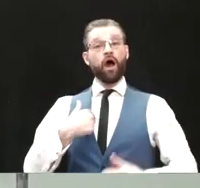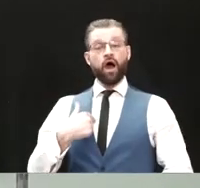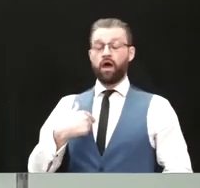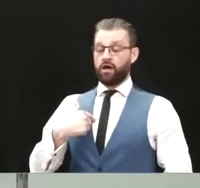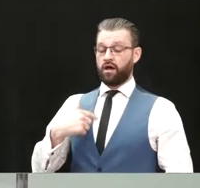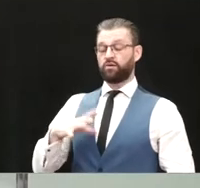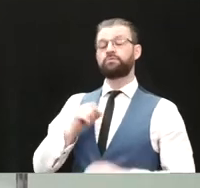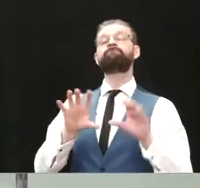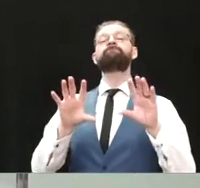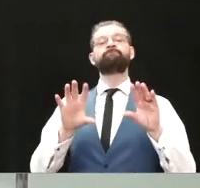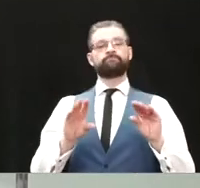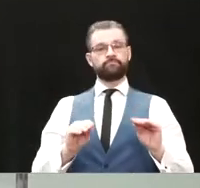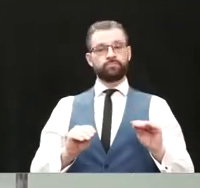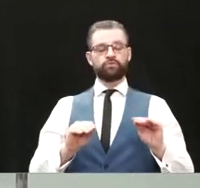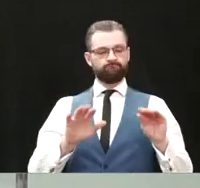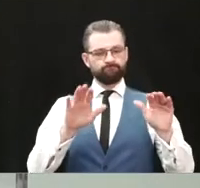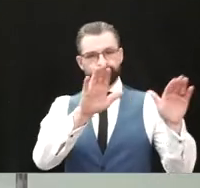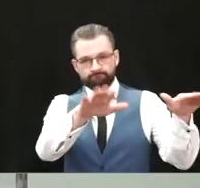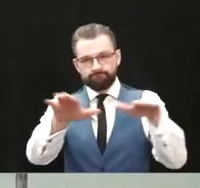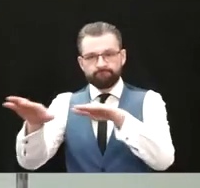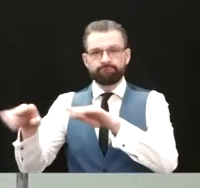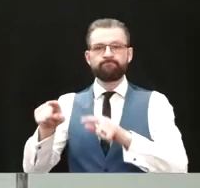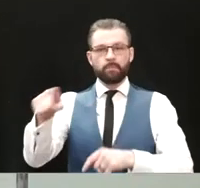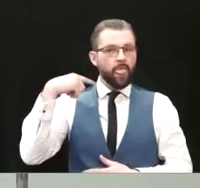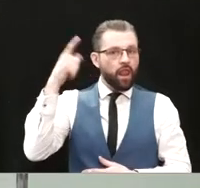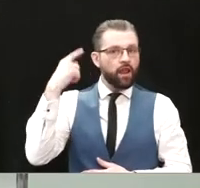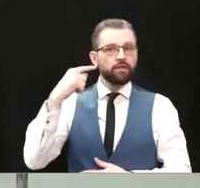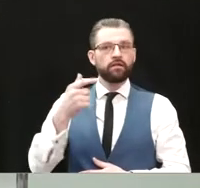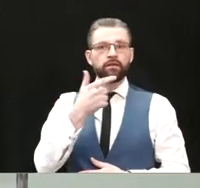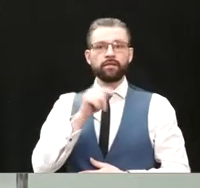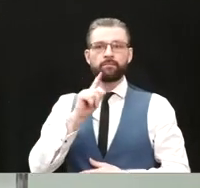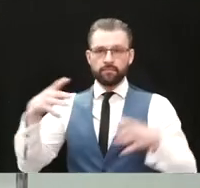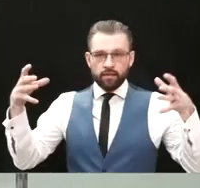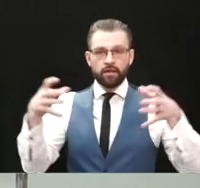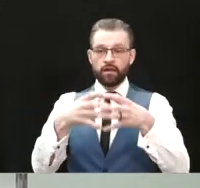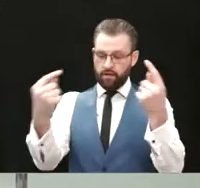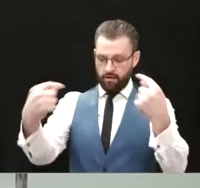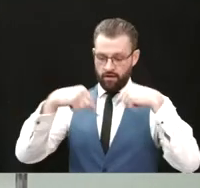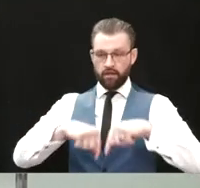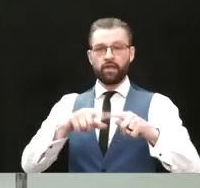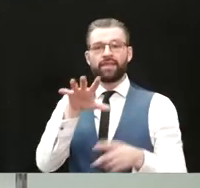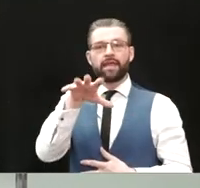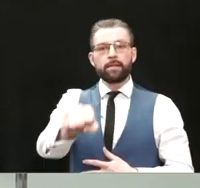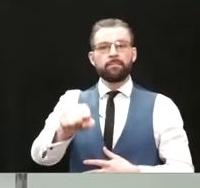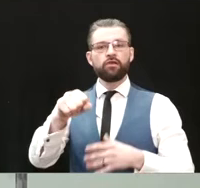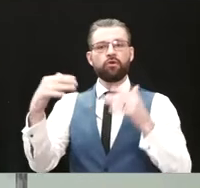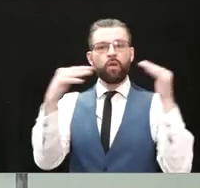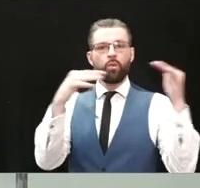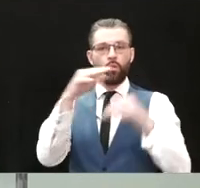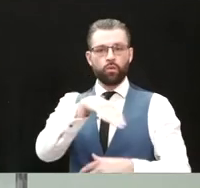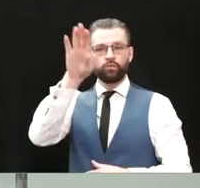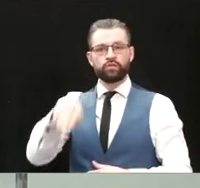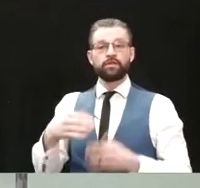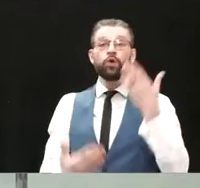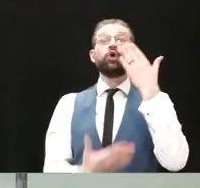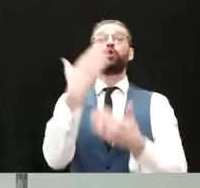finish by urging Londoners to come and spend one day at the Imperial War Museum's new